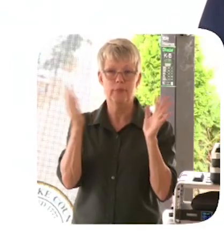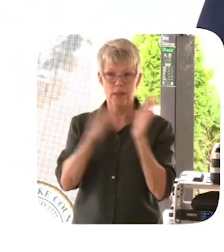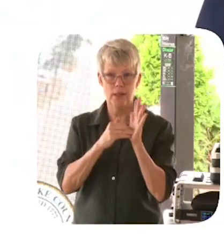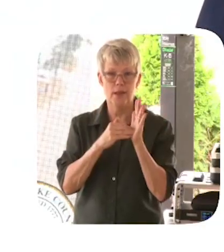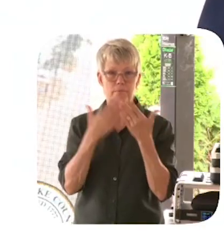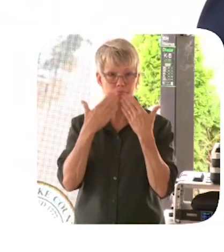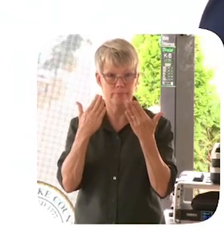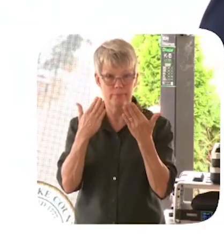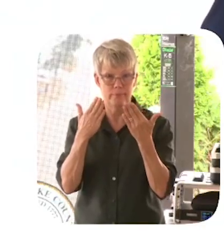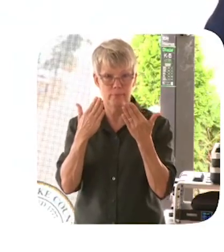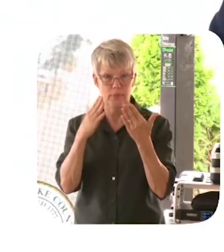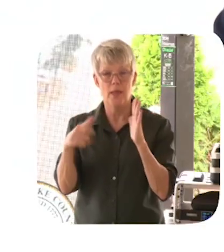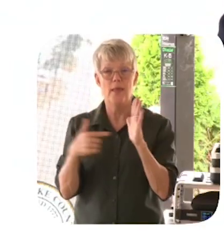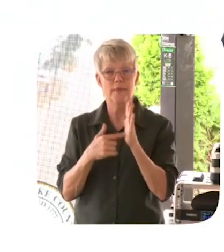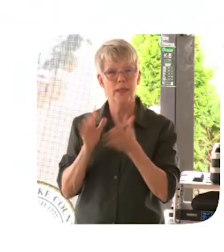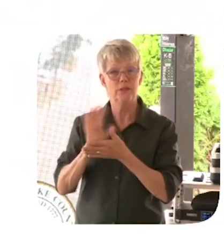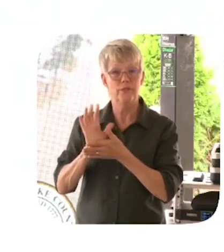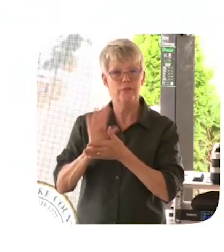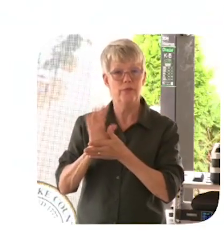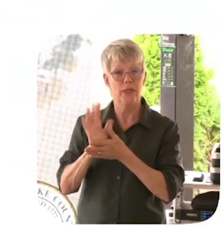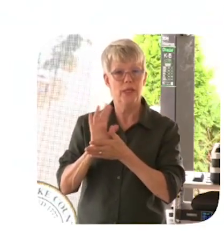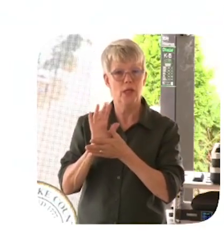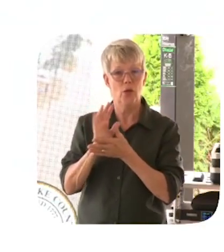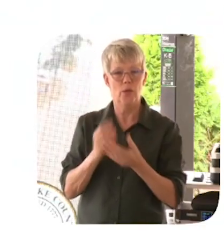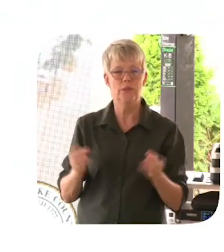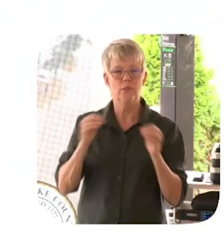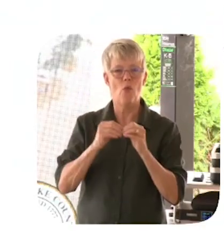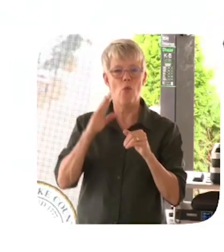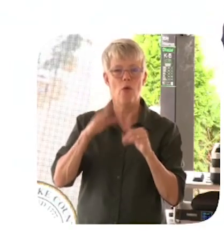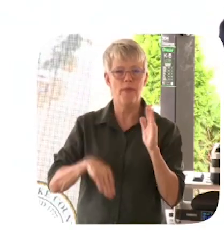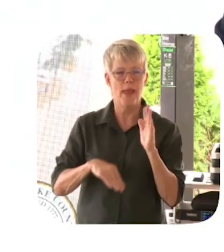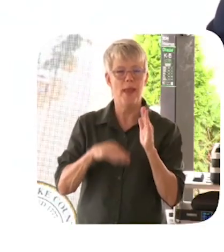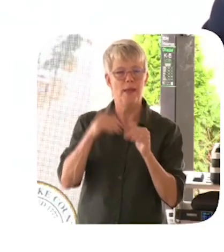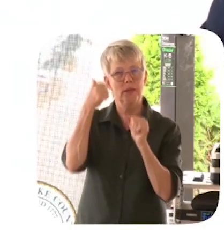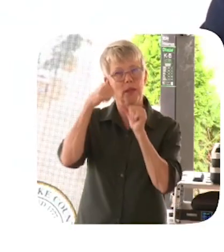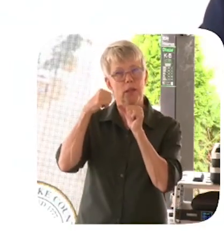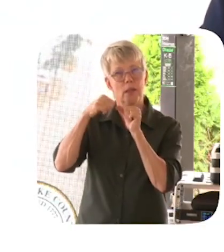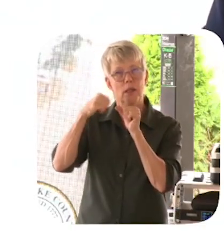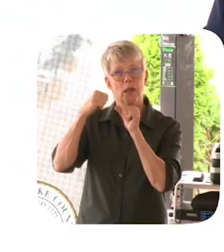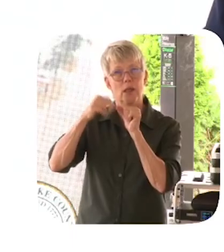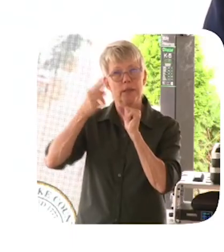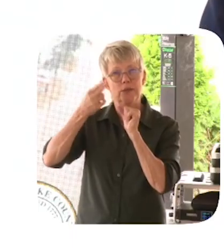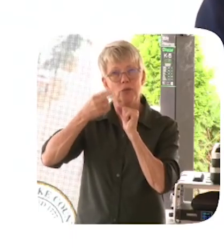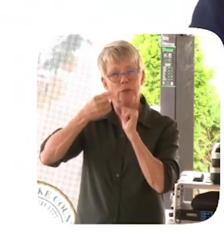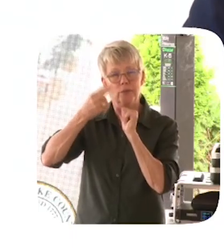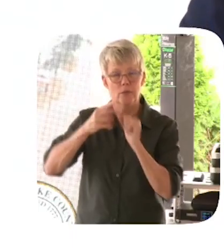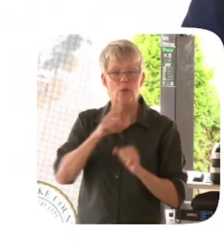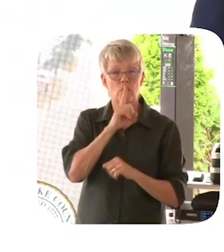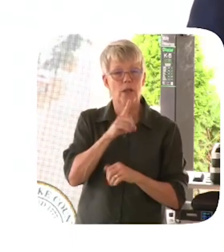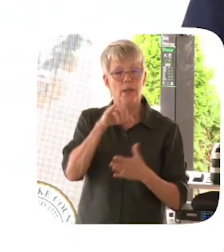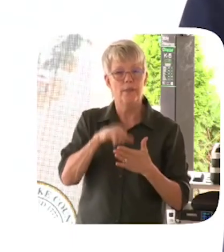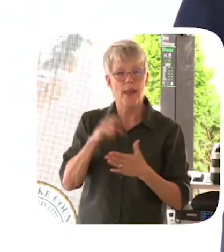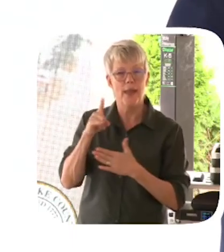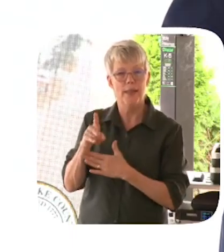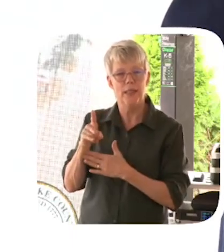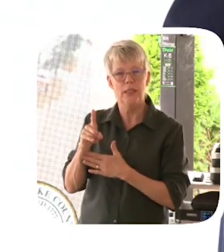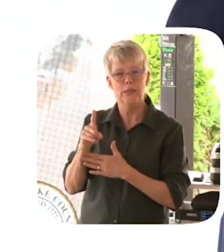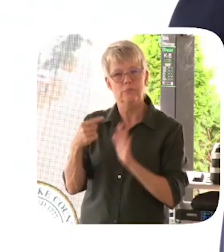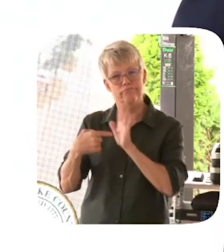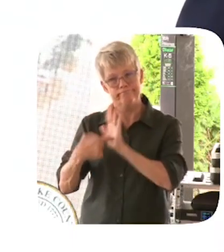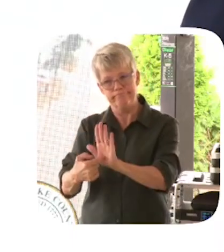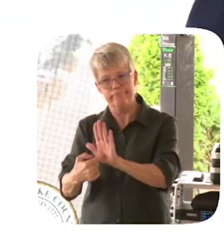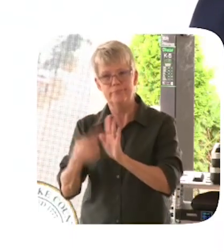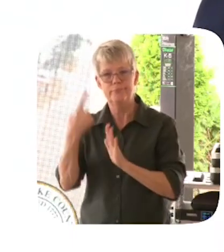you. This video is more than a documentary. It's a testimony of what we have